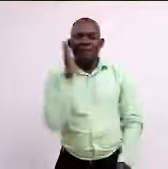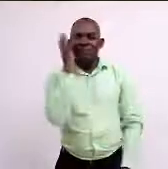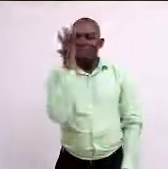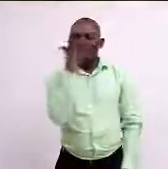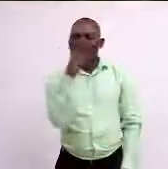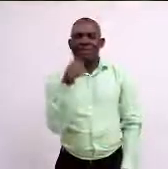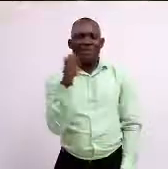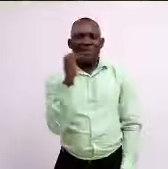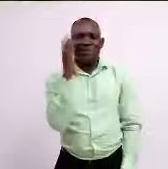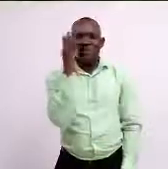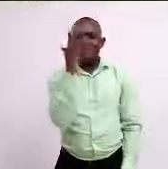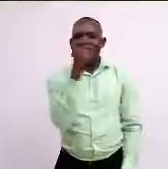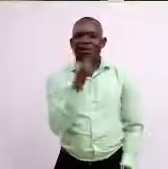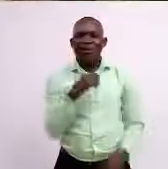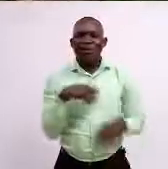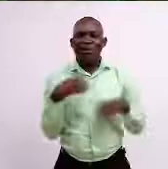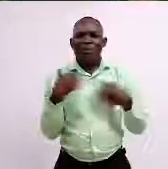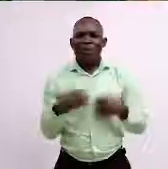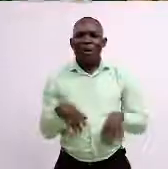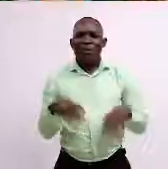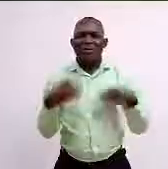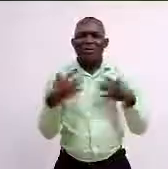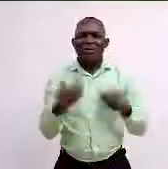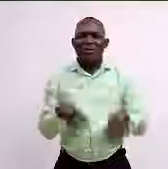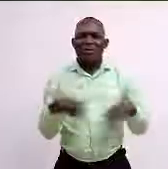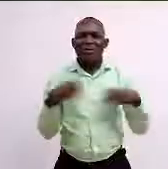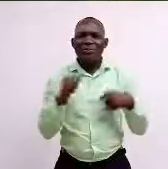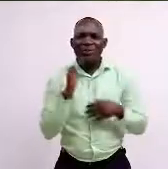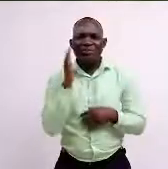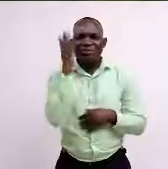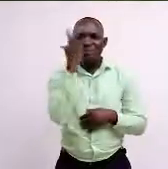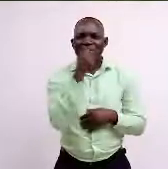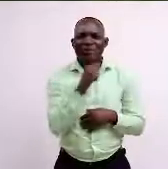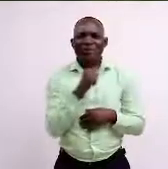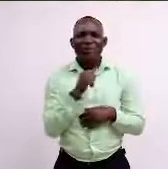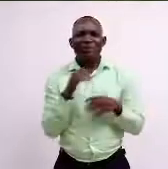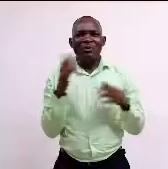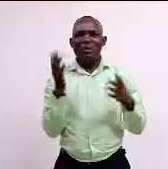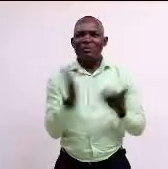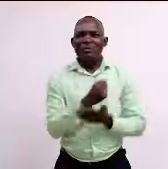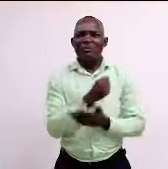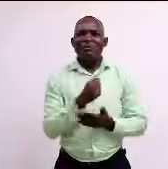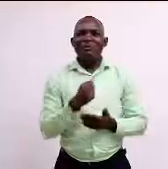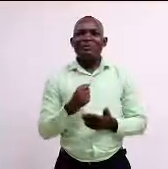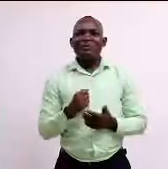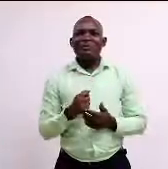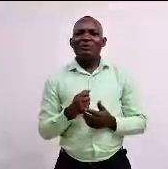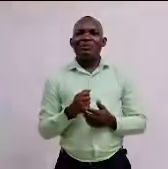Hey, me, I'm fashion man. What?